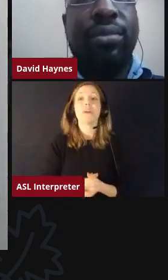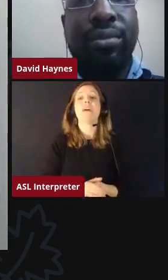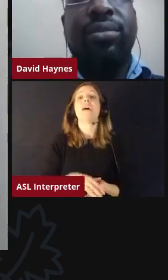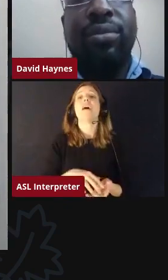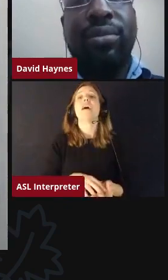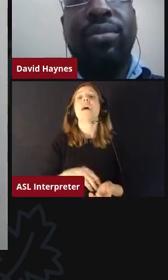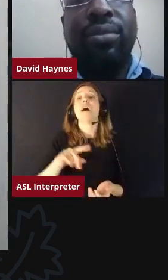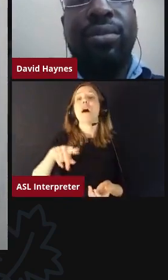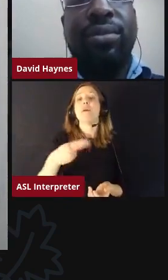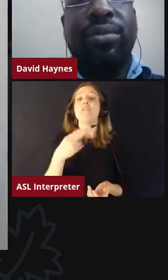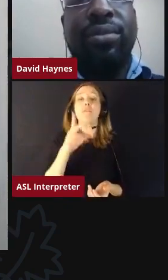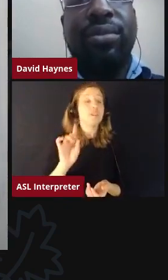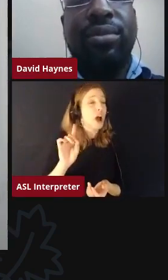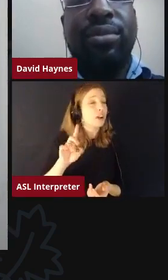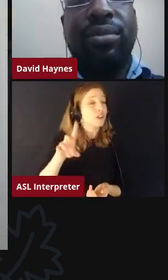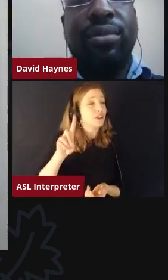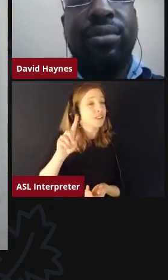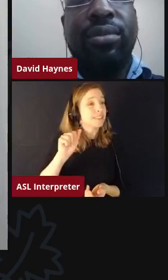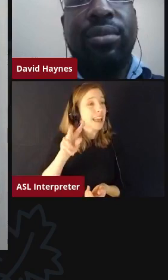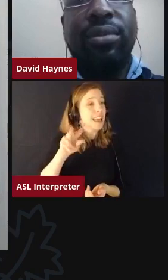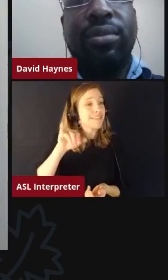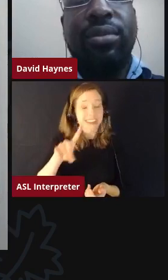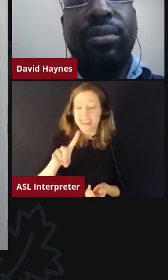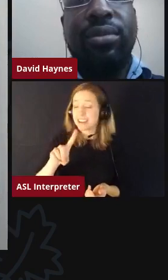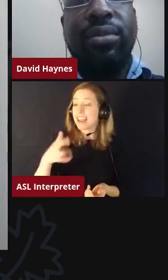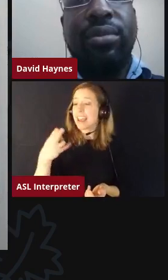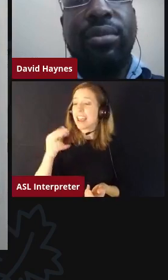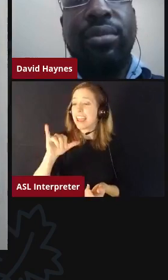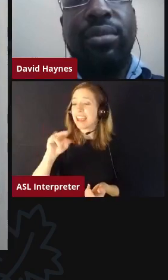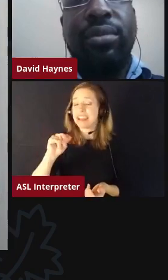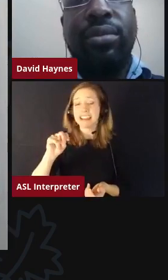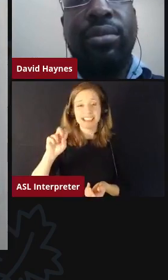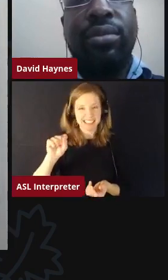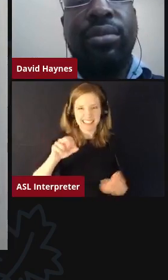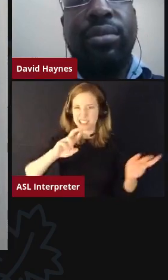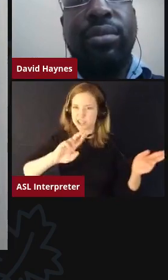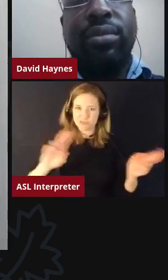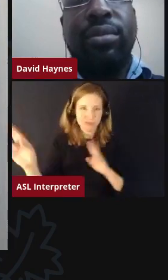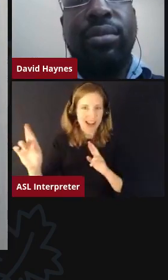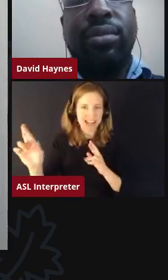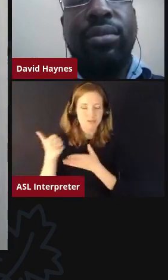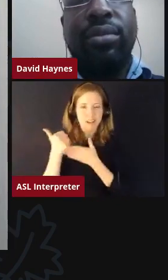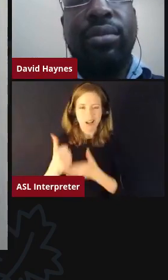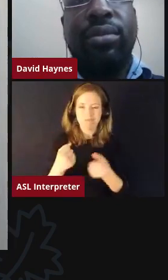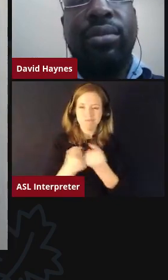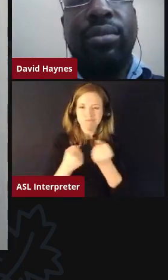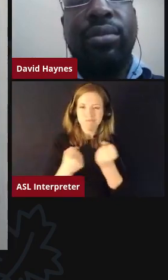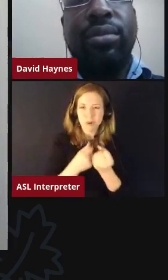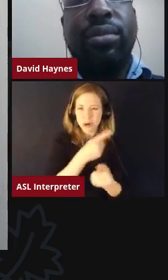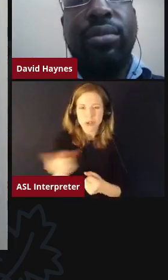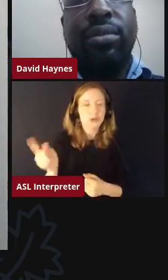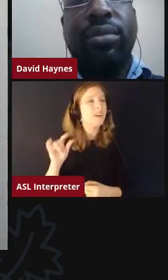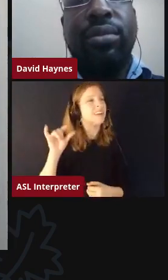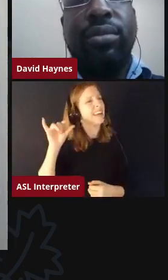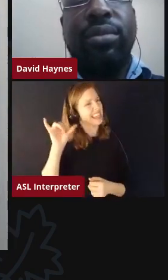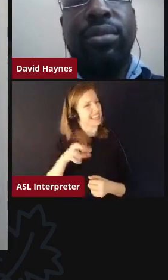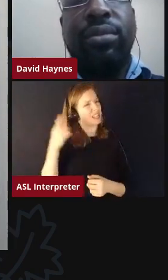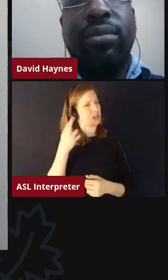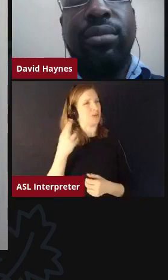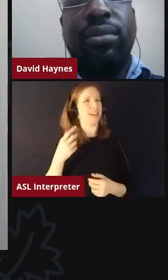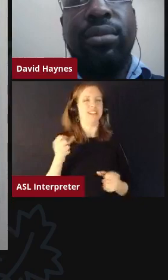that career tip. And this is why it's always so fun to be on this program with our professors and